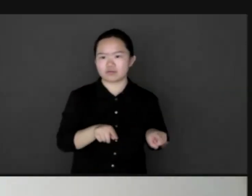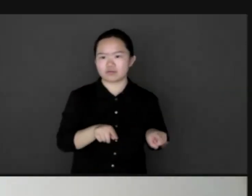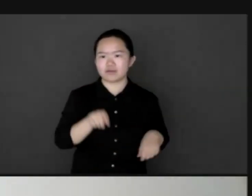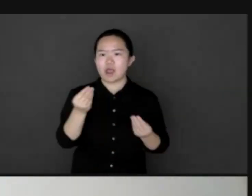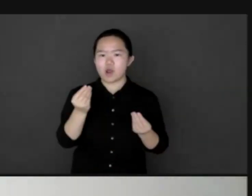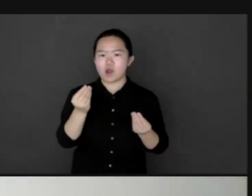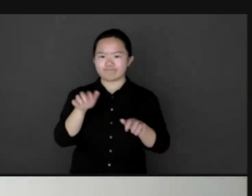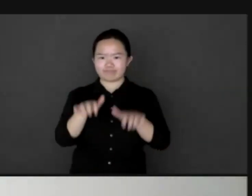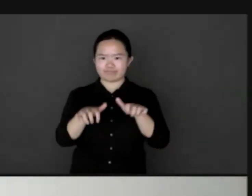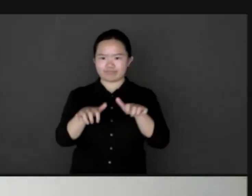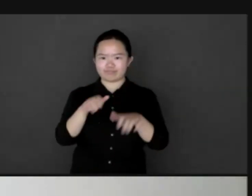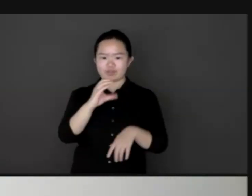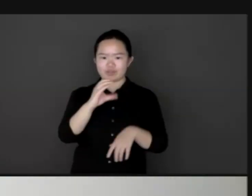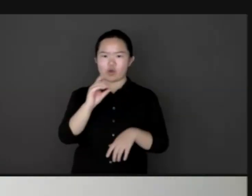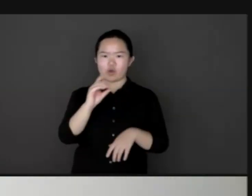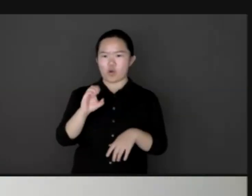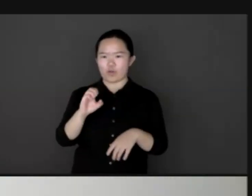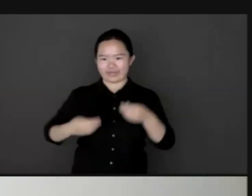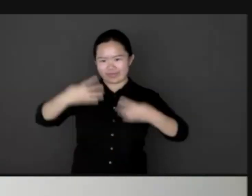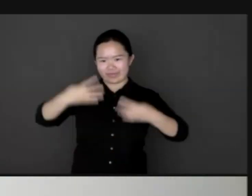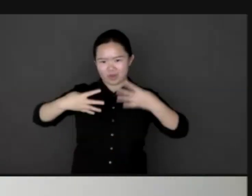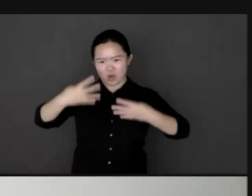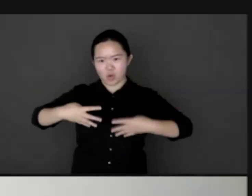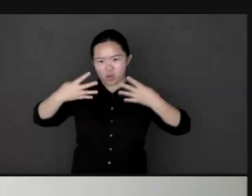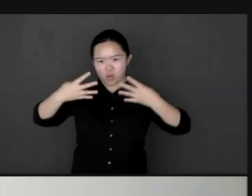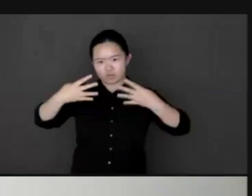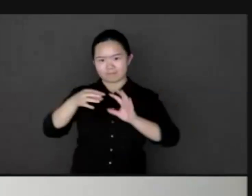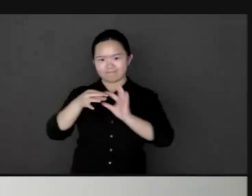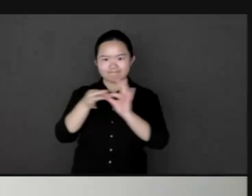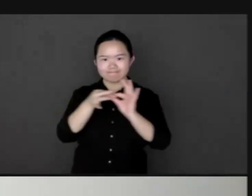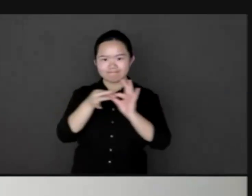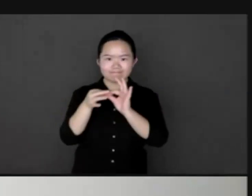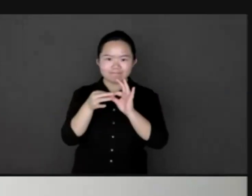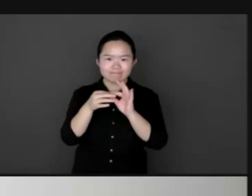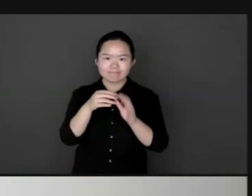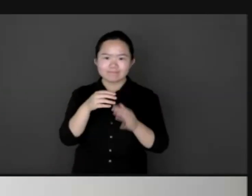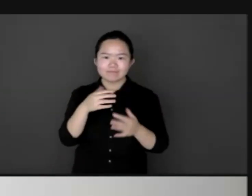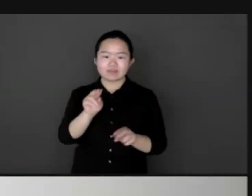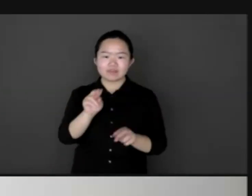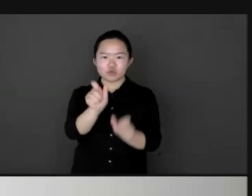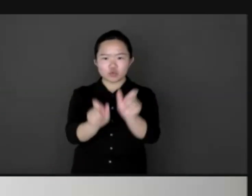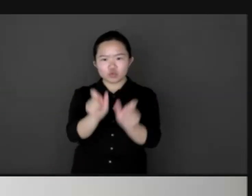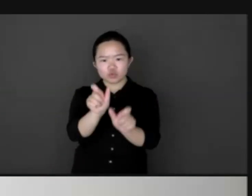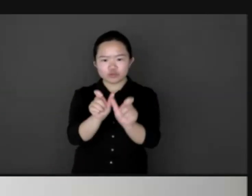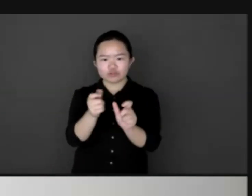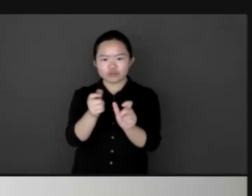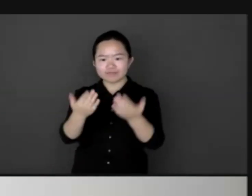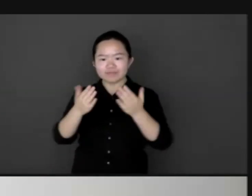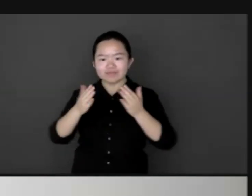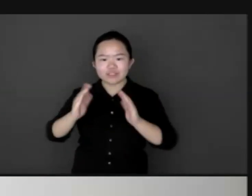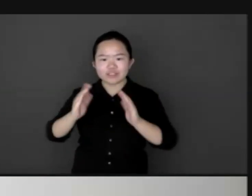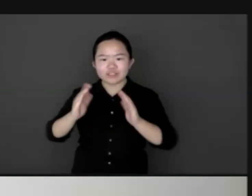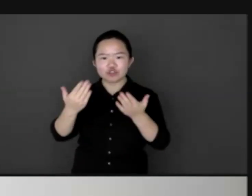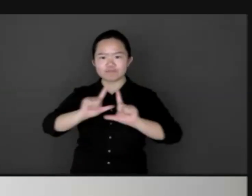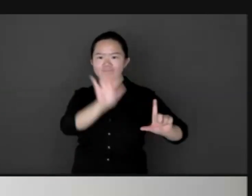web, I guess we've had more time to understand what the issues are and actually have techniques